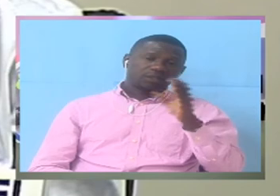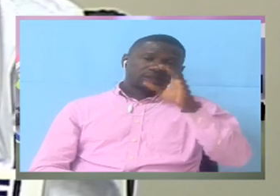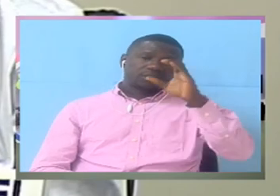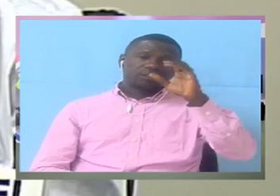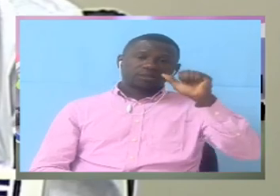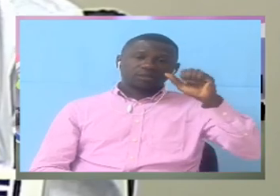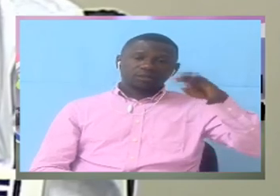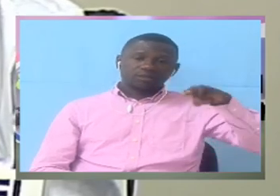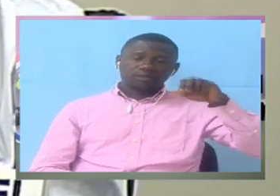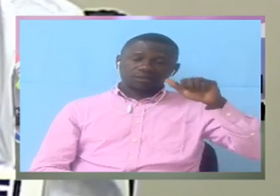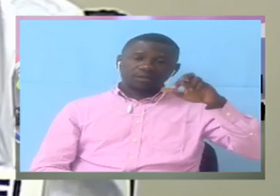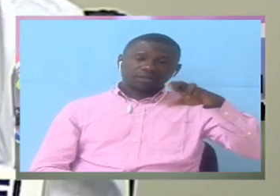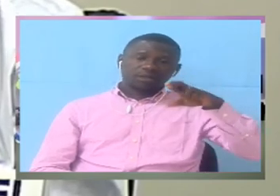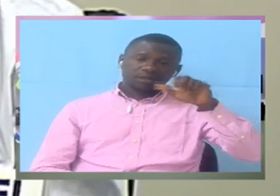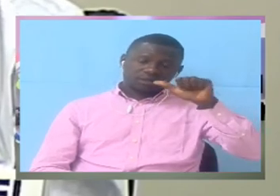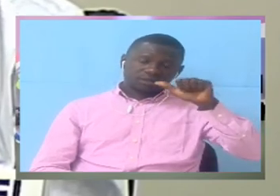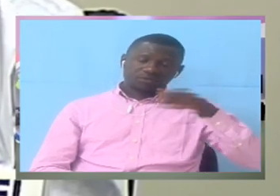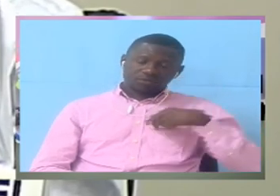agent also.